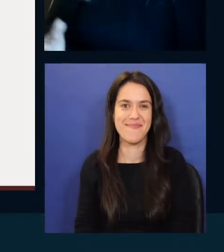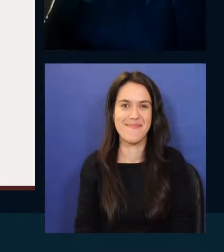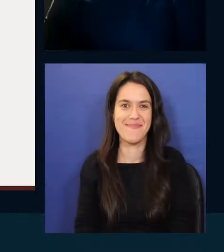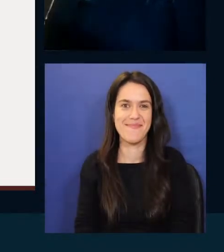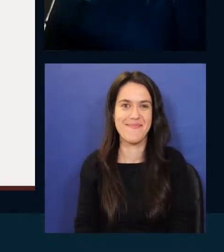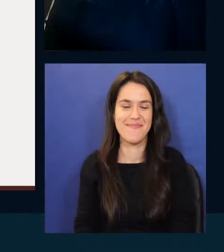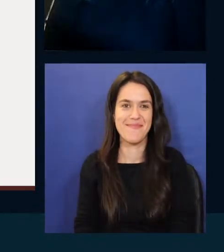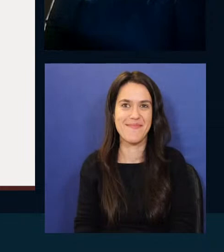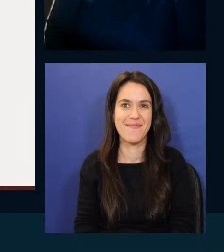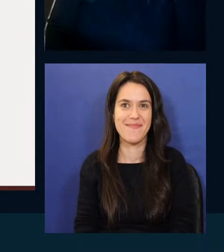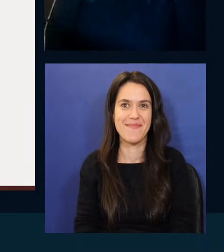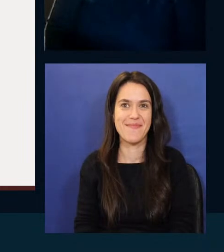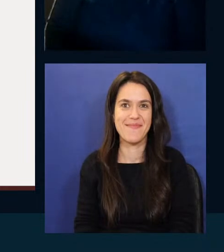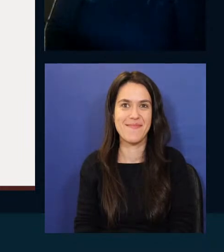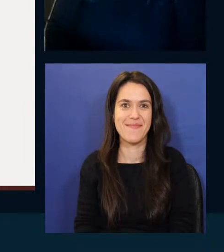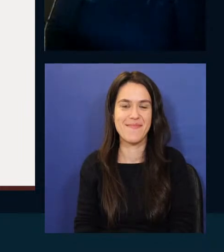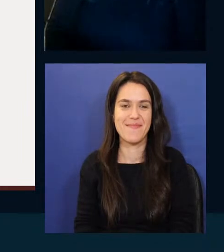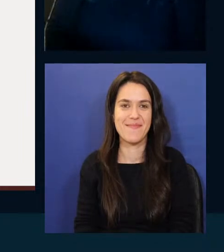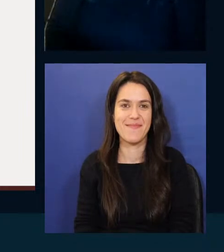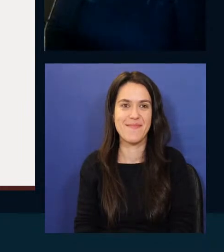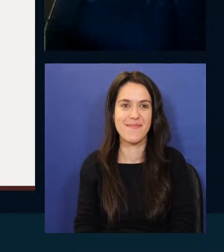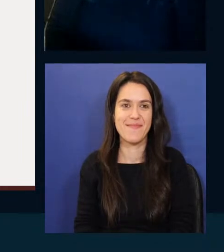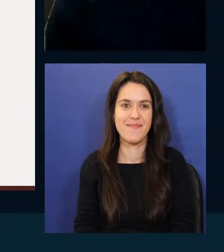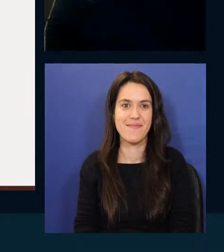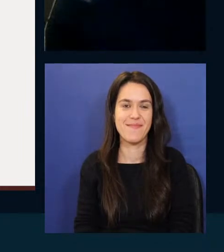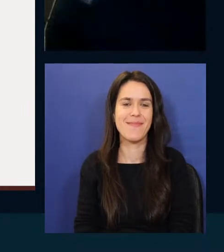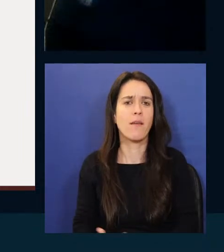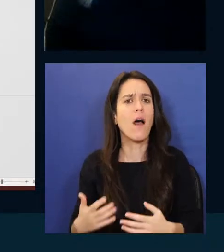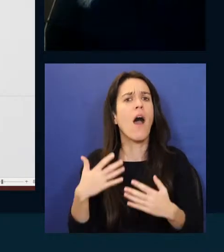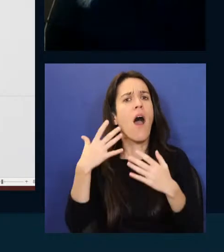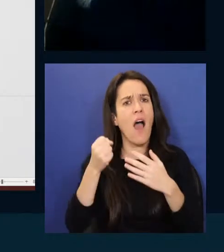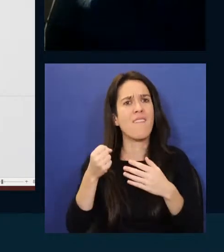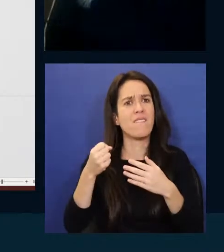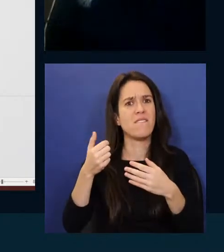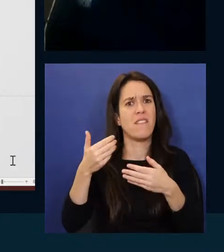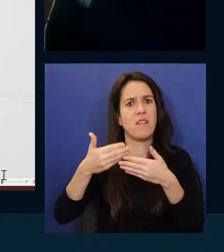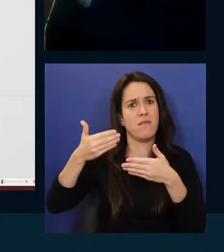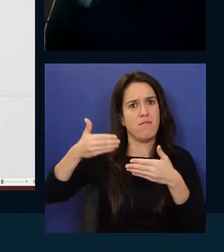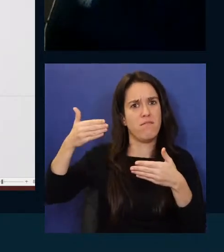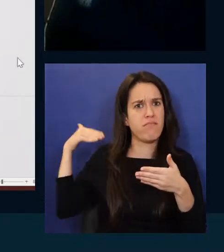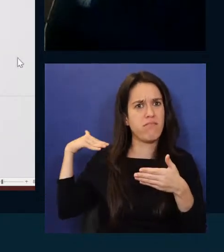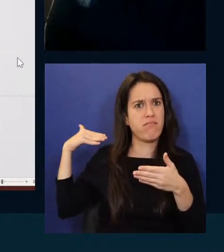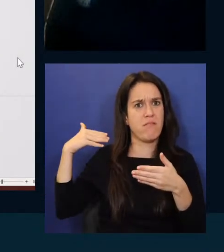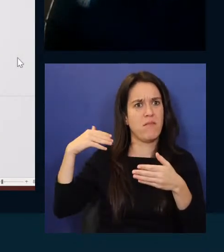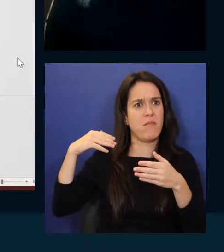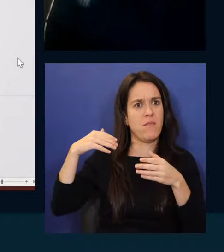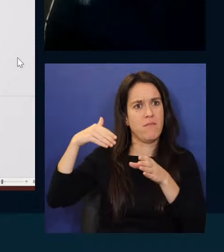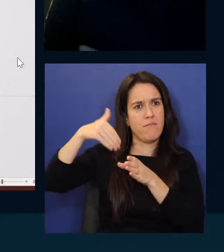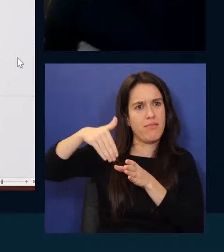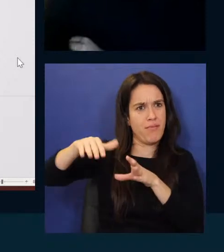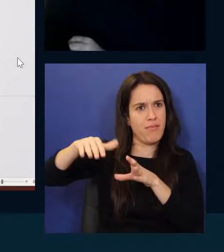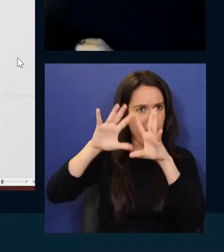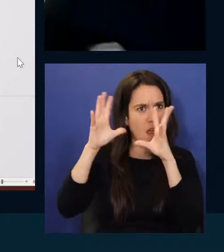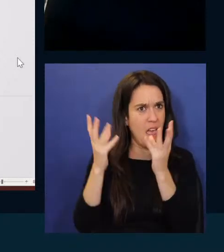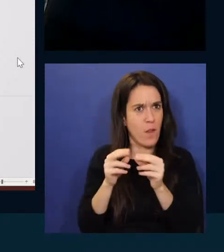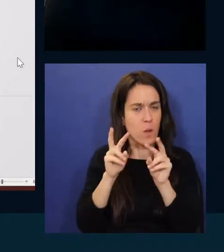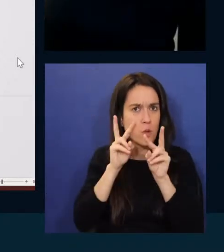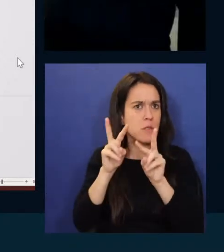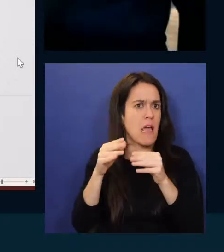And then, of course, they will be there in the history and everything. So you can go back and have a look later